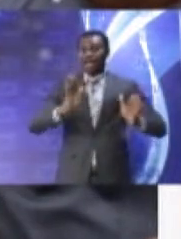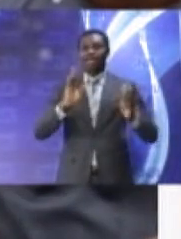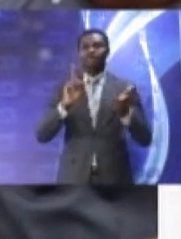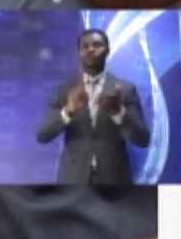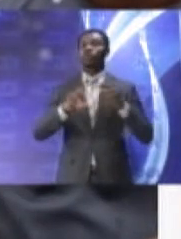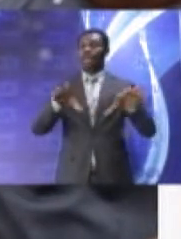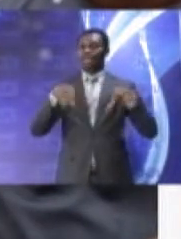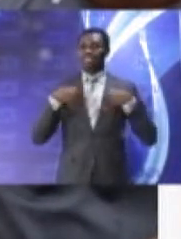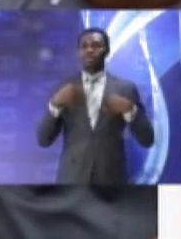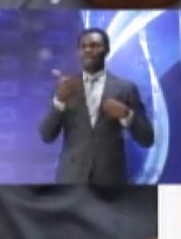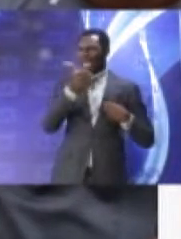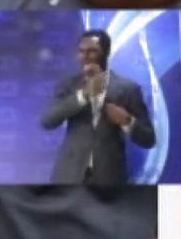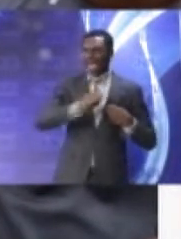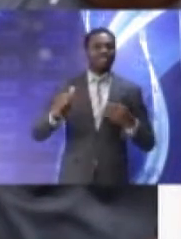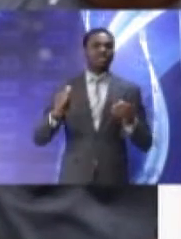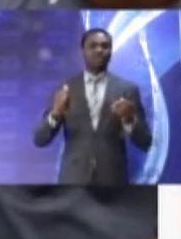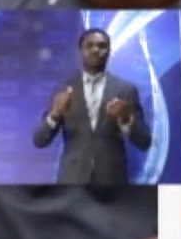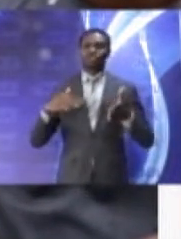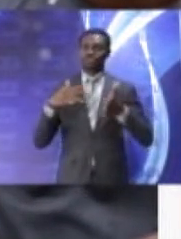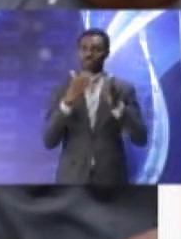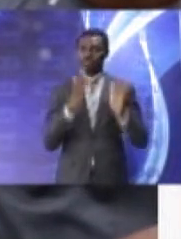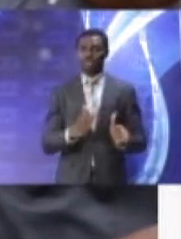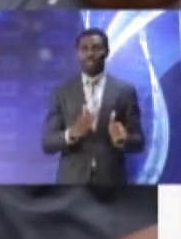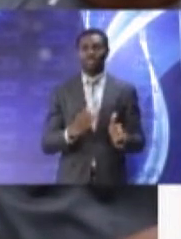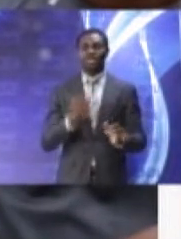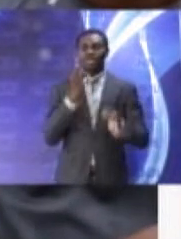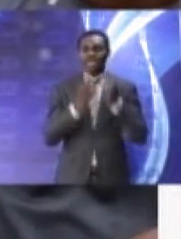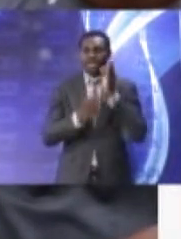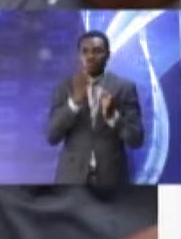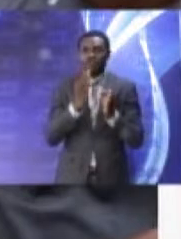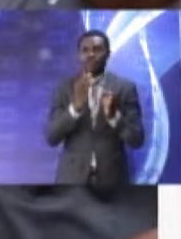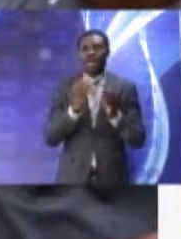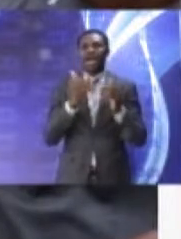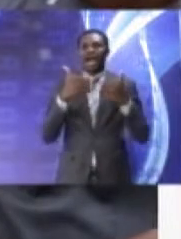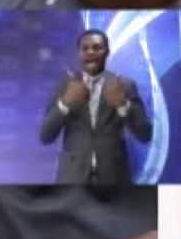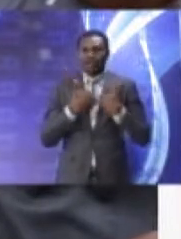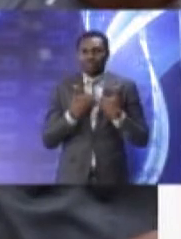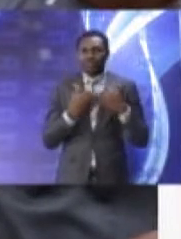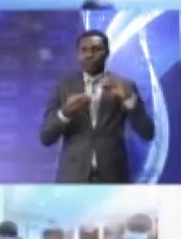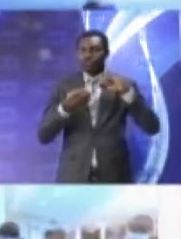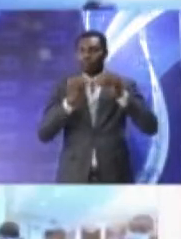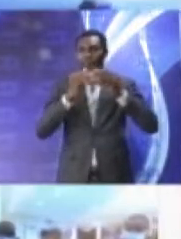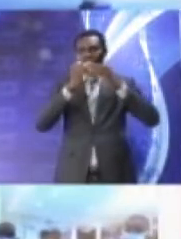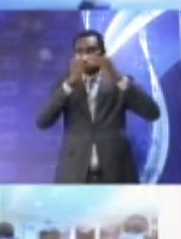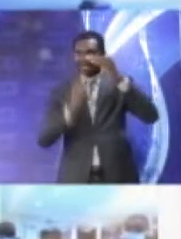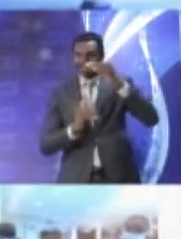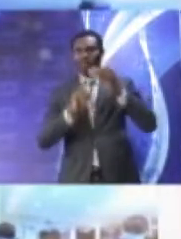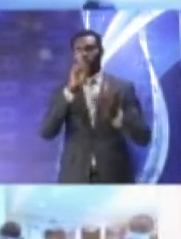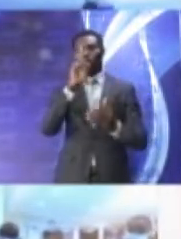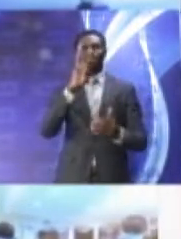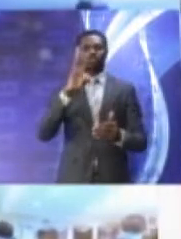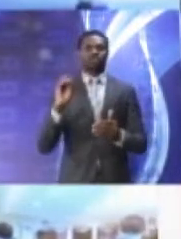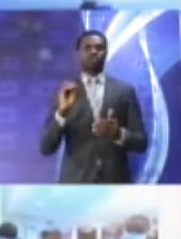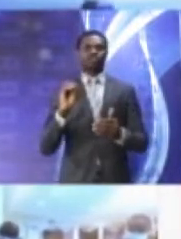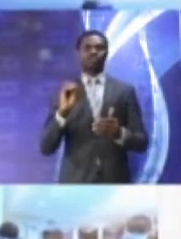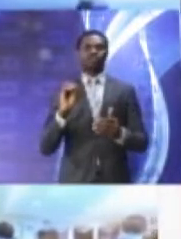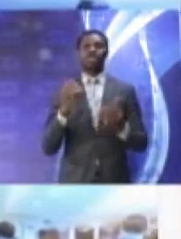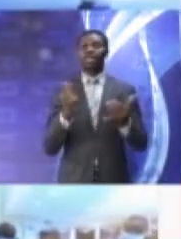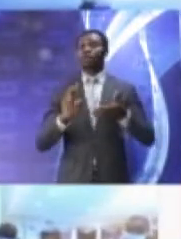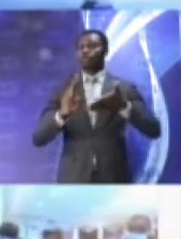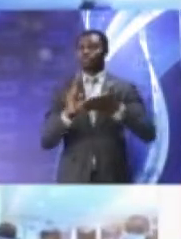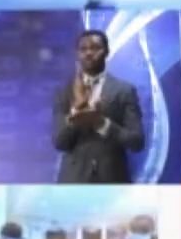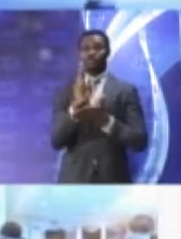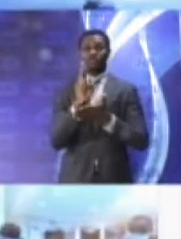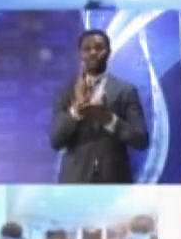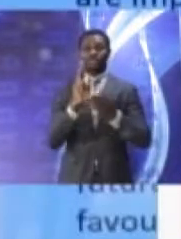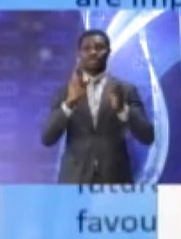a candidate for universities if he has scored less than 160. While some tertiary institutions are found